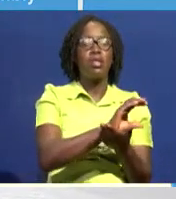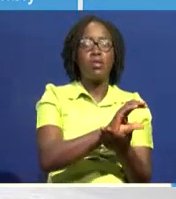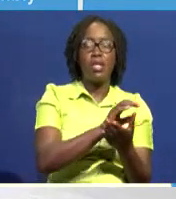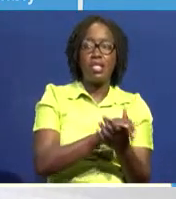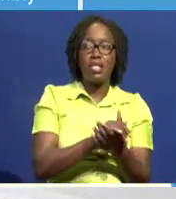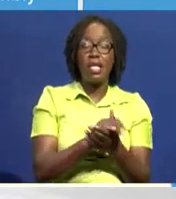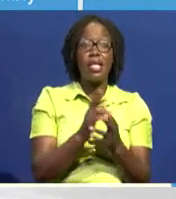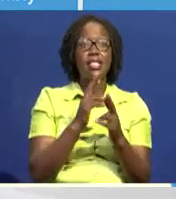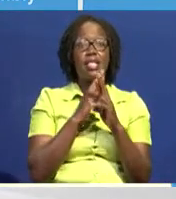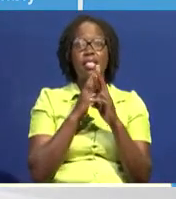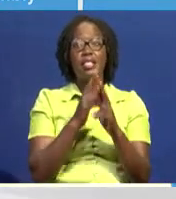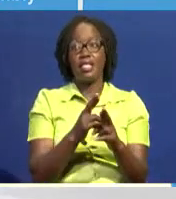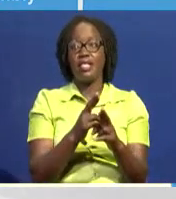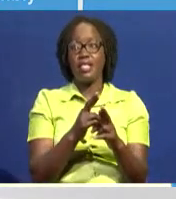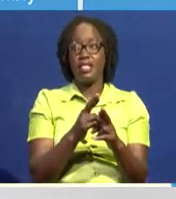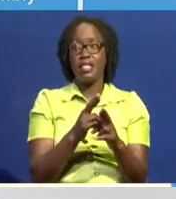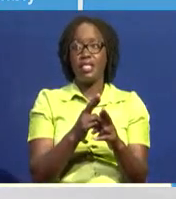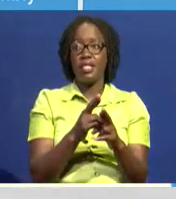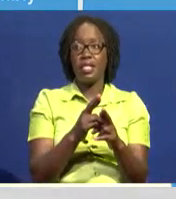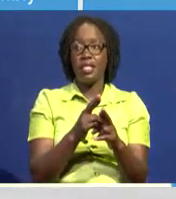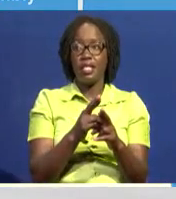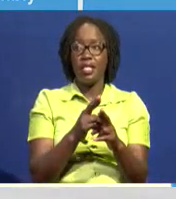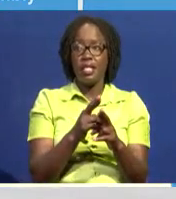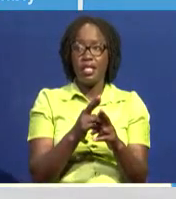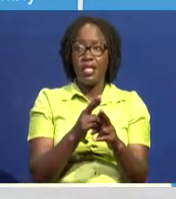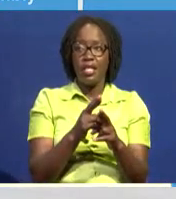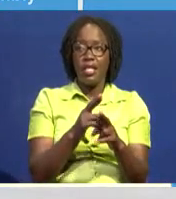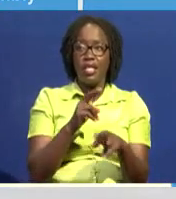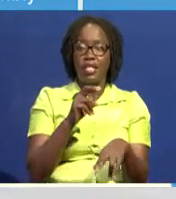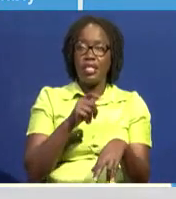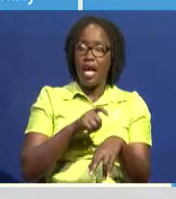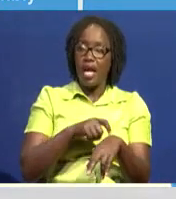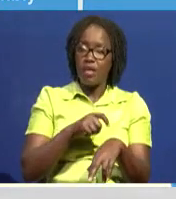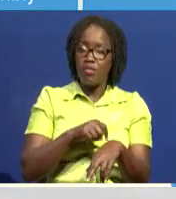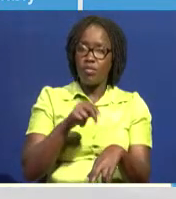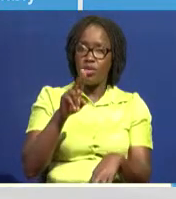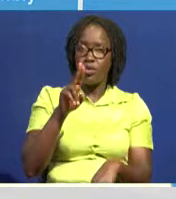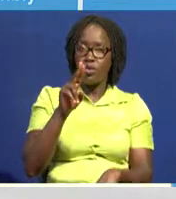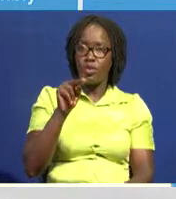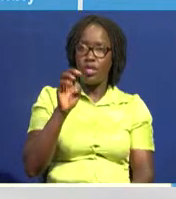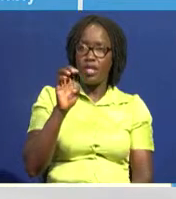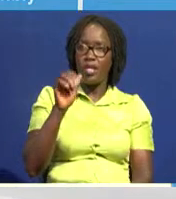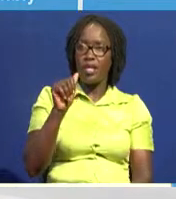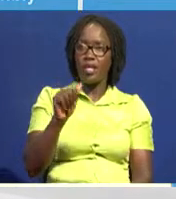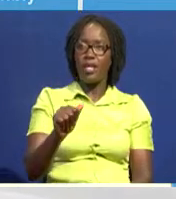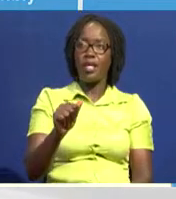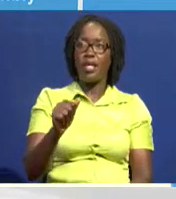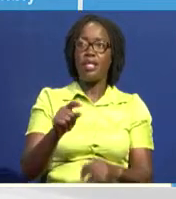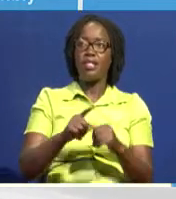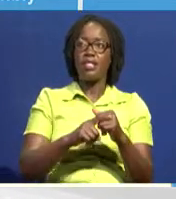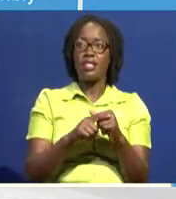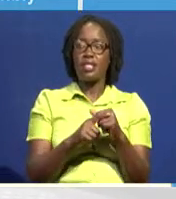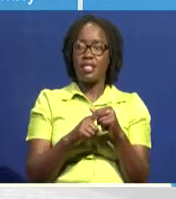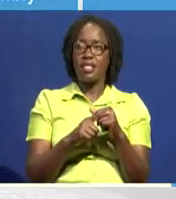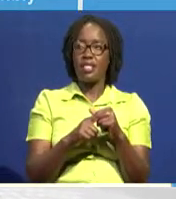As a result, we will hold a side event during the UNEA 6 around